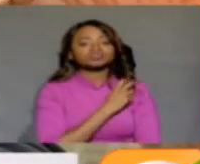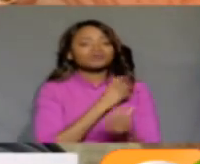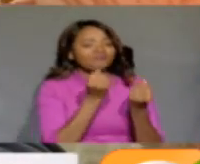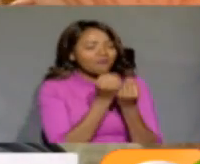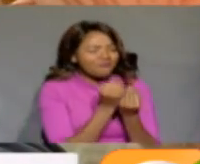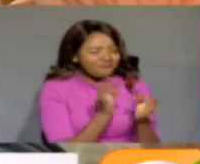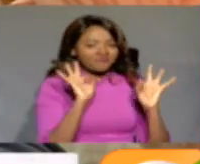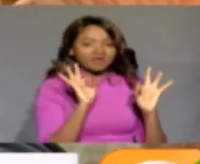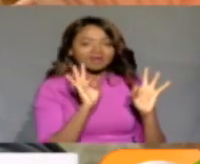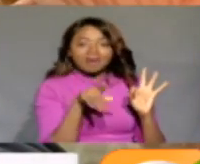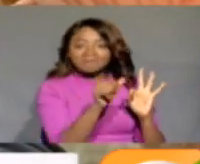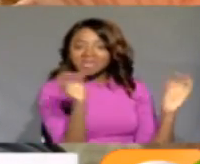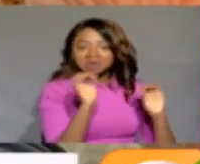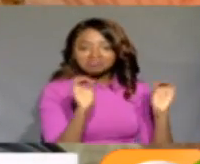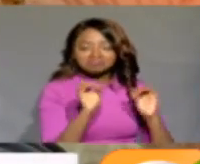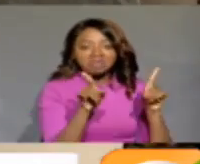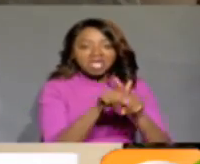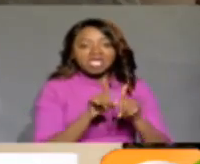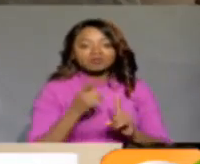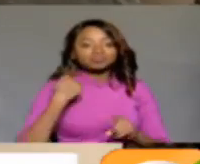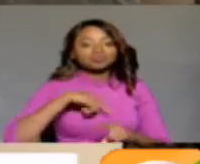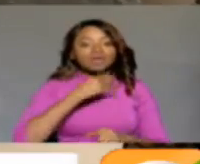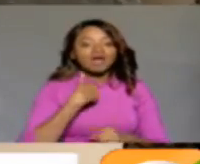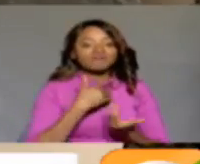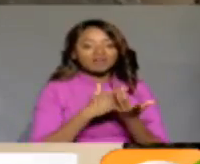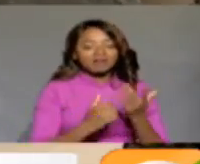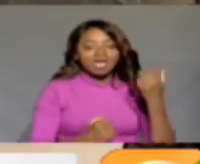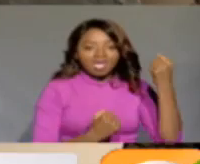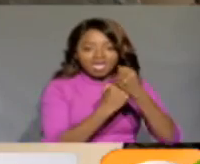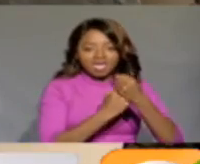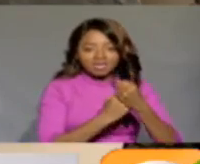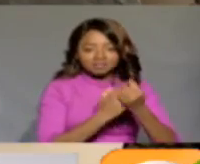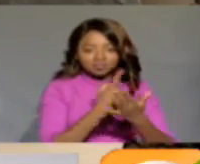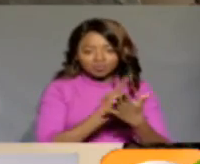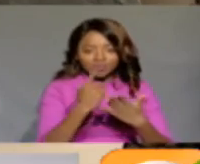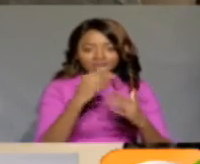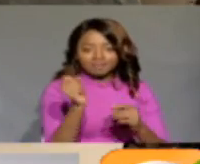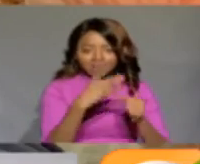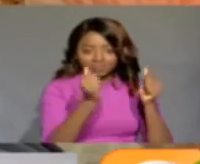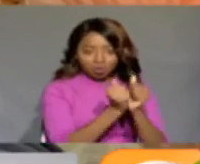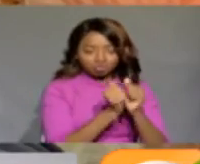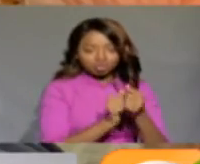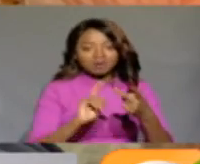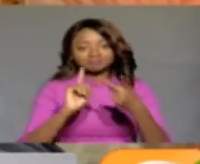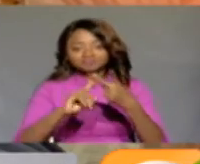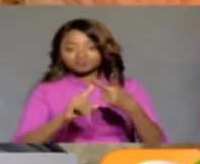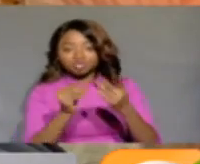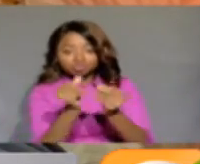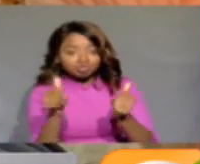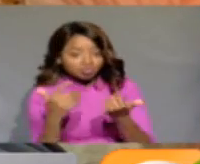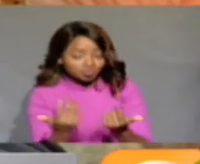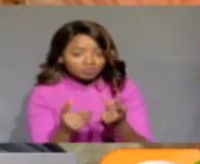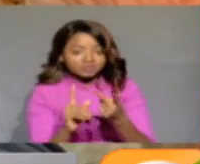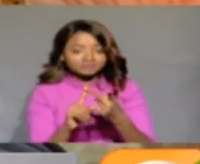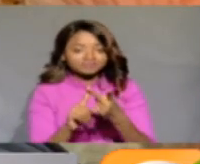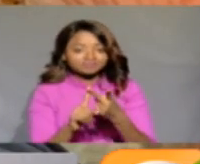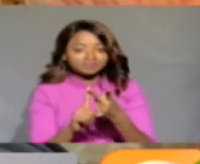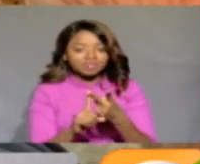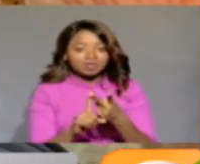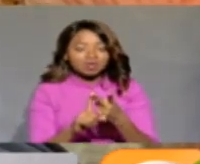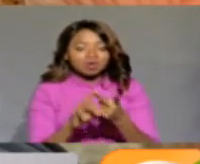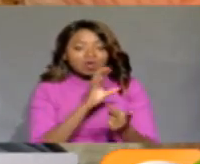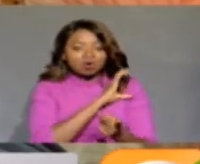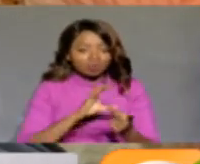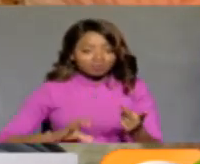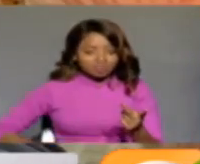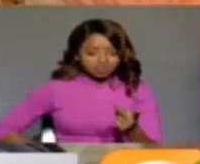from you for free. And we are also running our legal aid week all in right October. Okay. And then you can also go to the Commission of Administrative